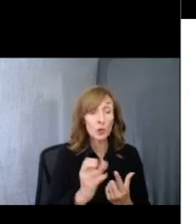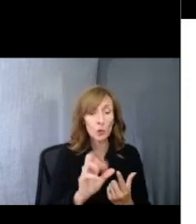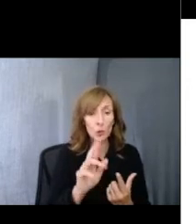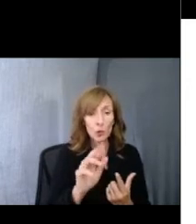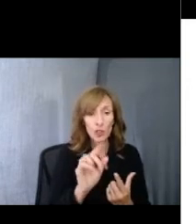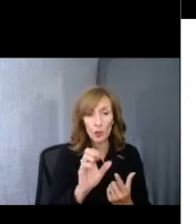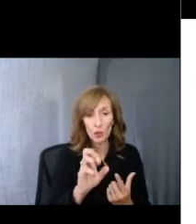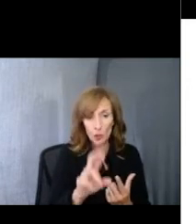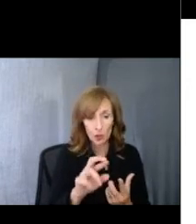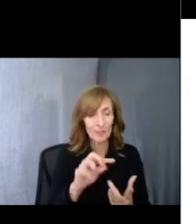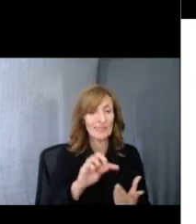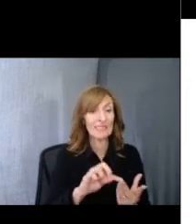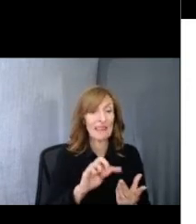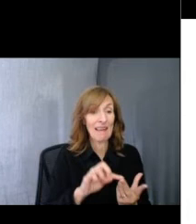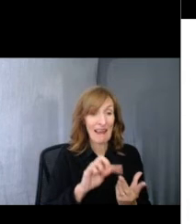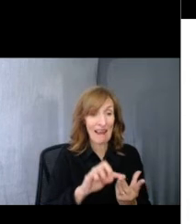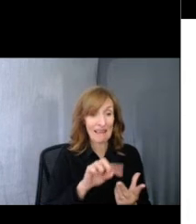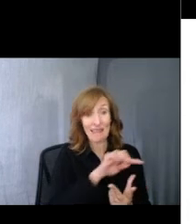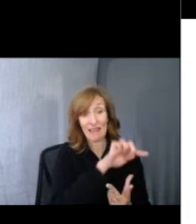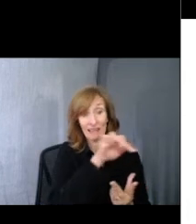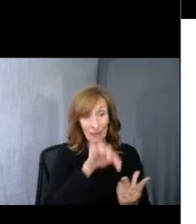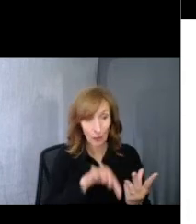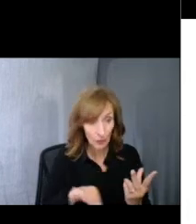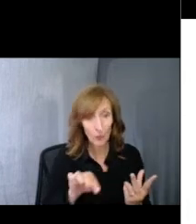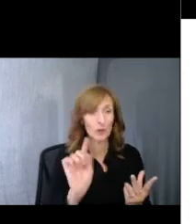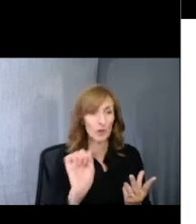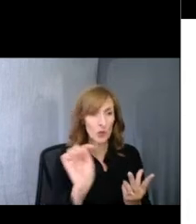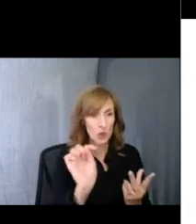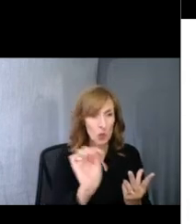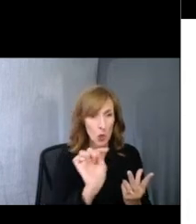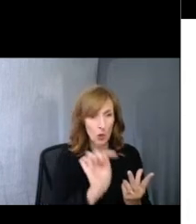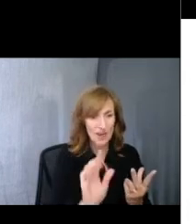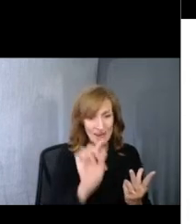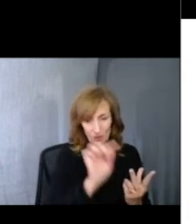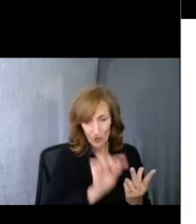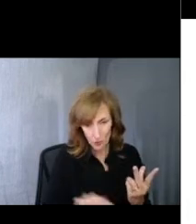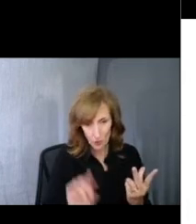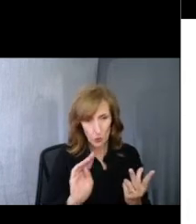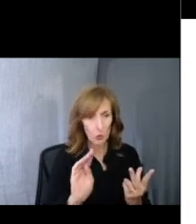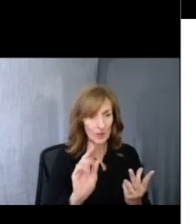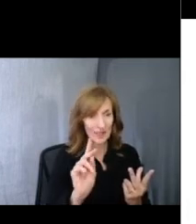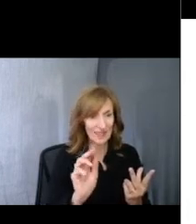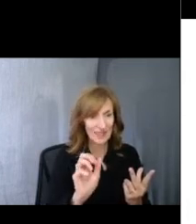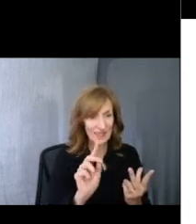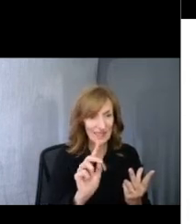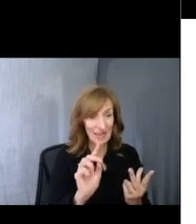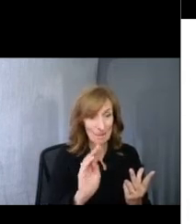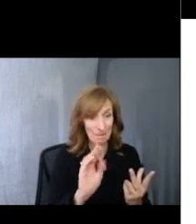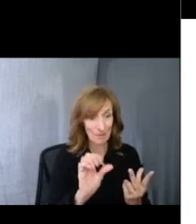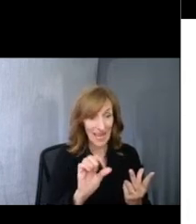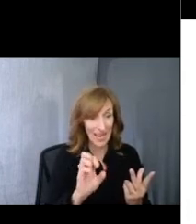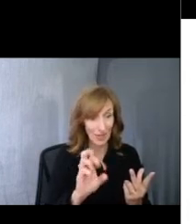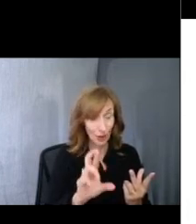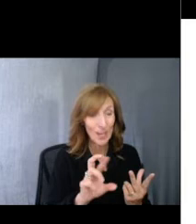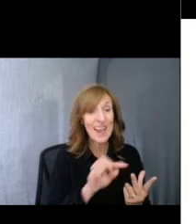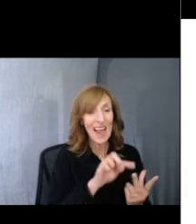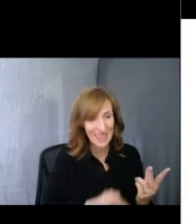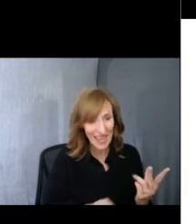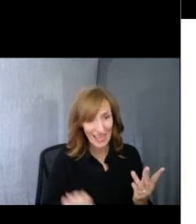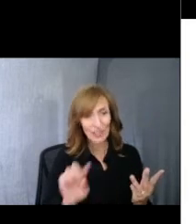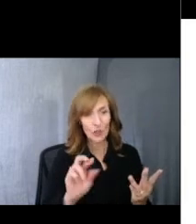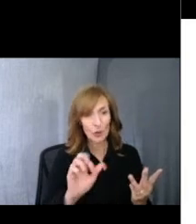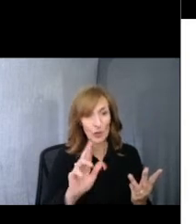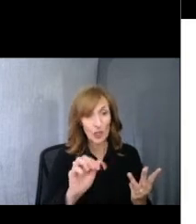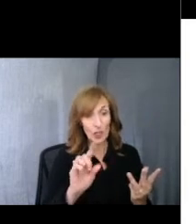the bladder, and the bladder excretes urine through the urethra into the outside. I made a funny